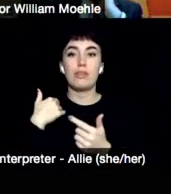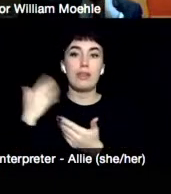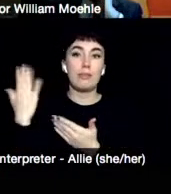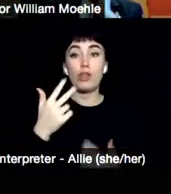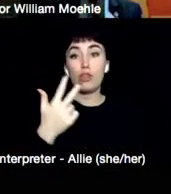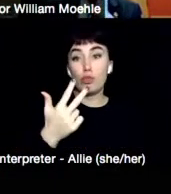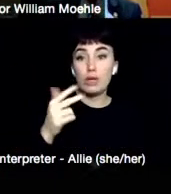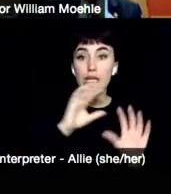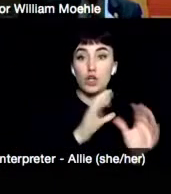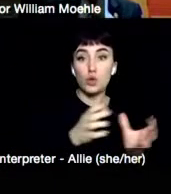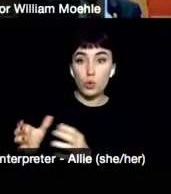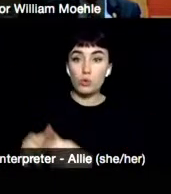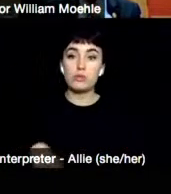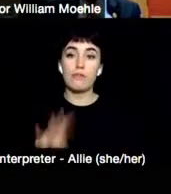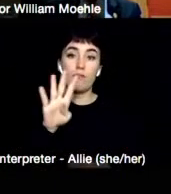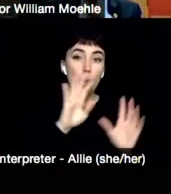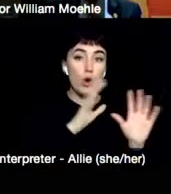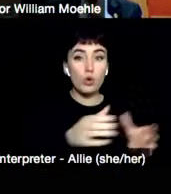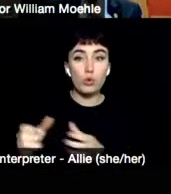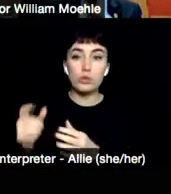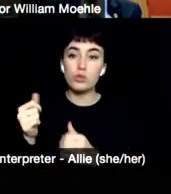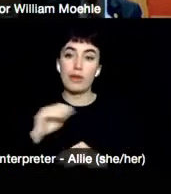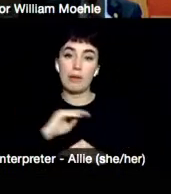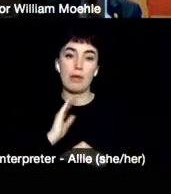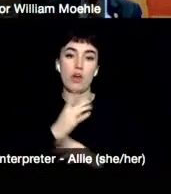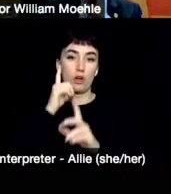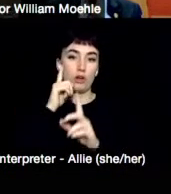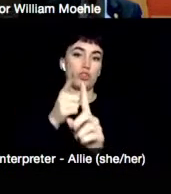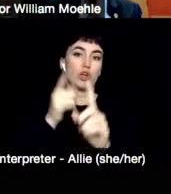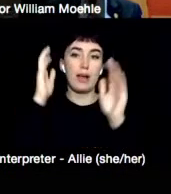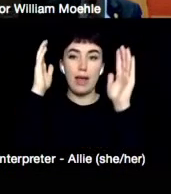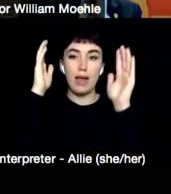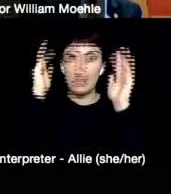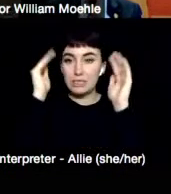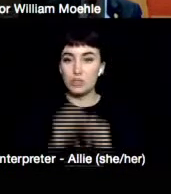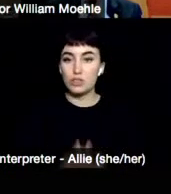4 crews so that they can meet our target expectations.